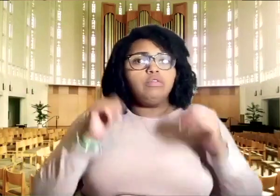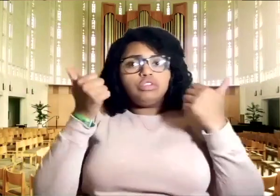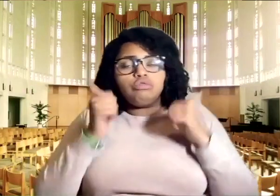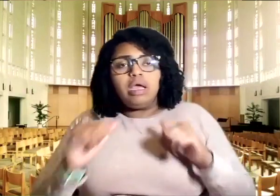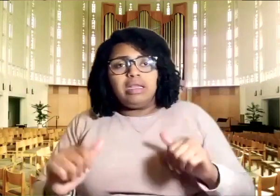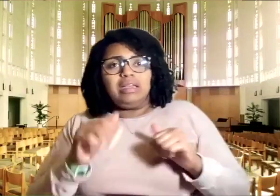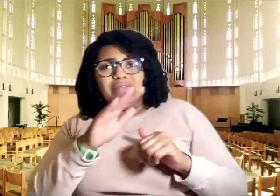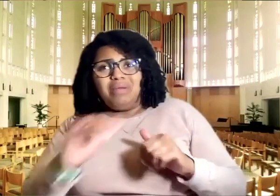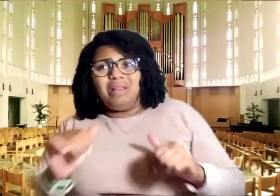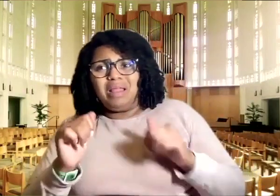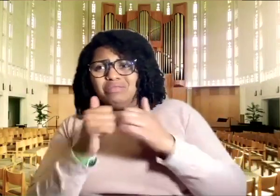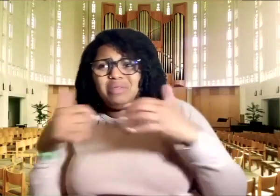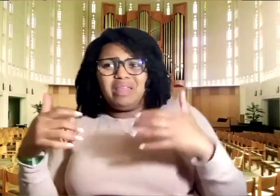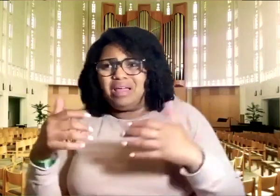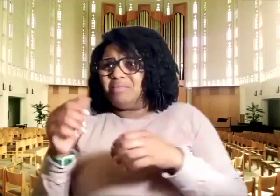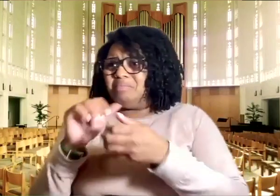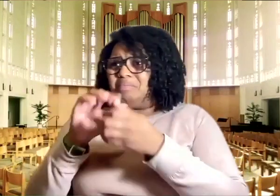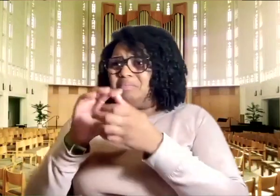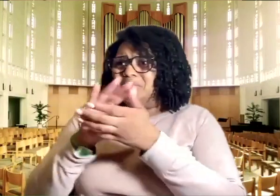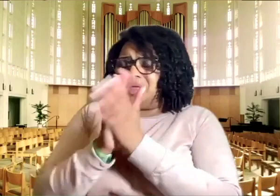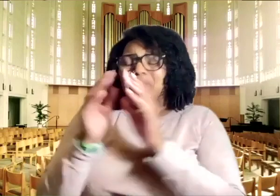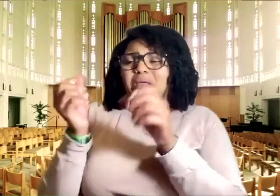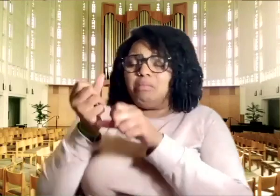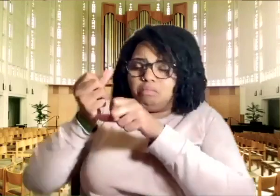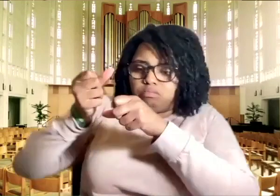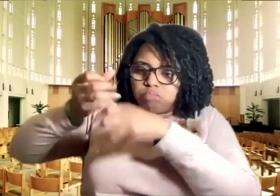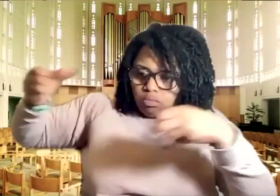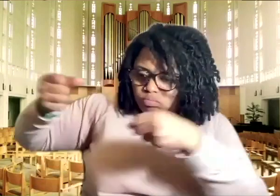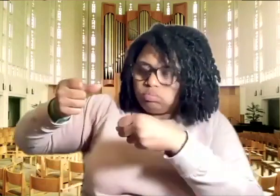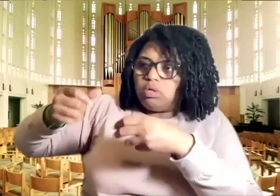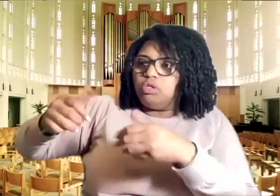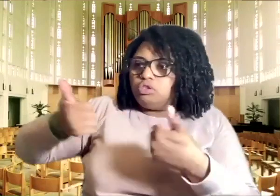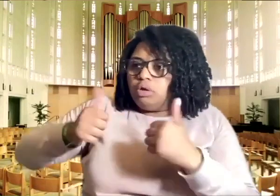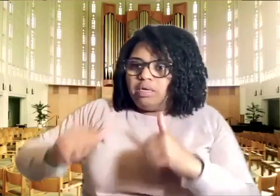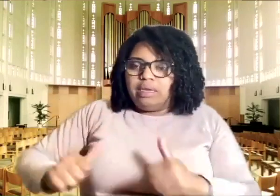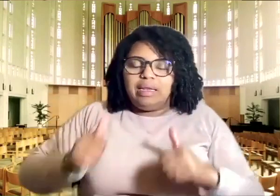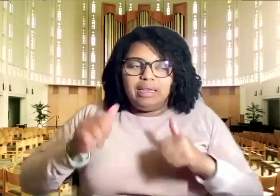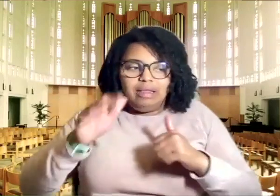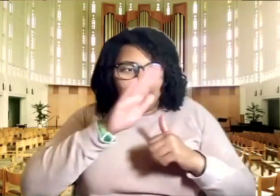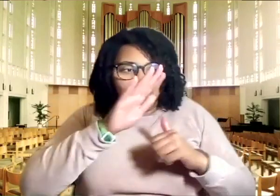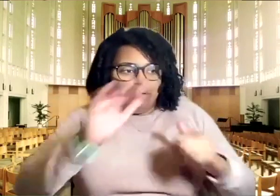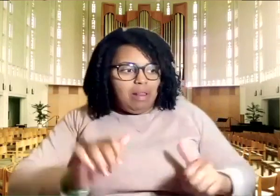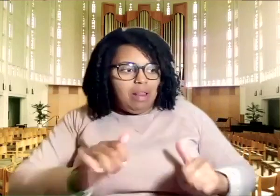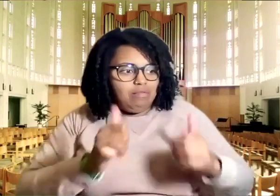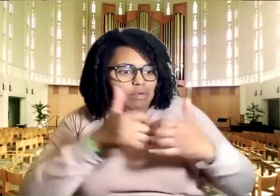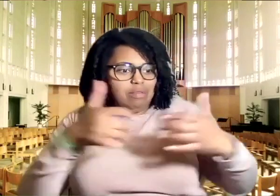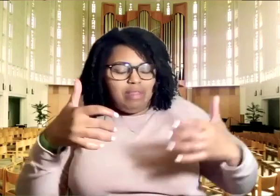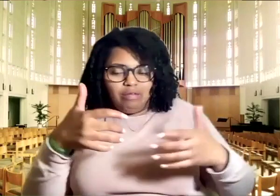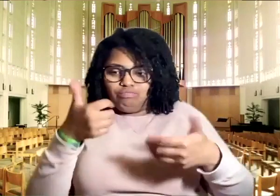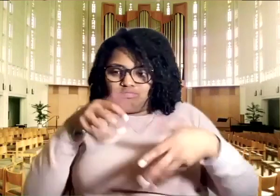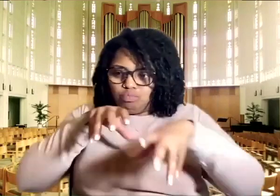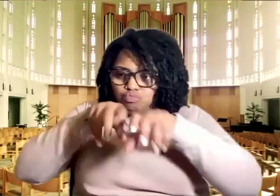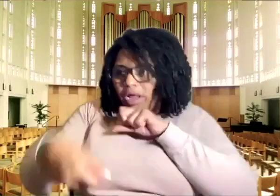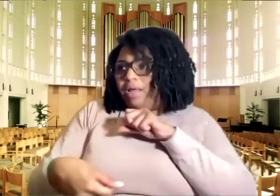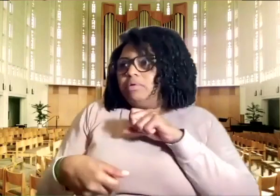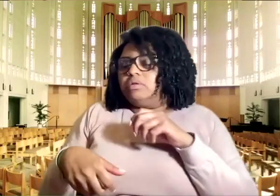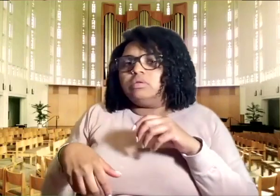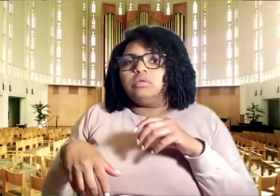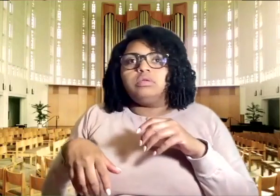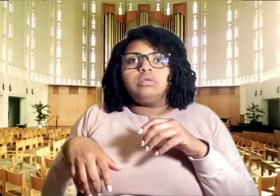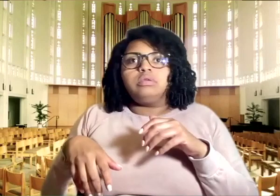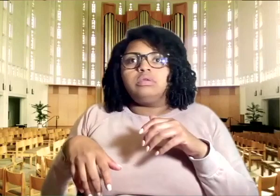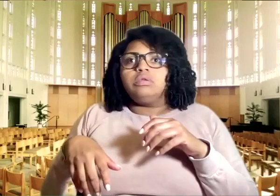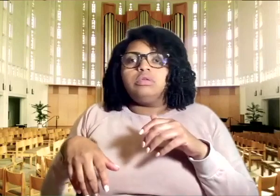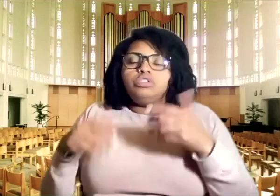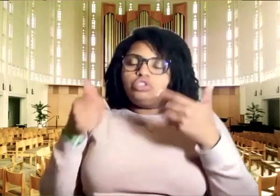getting bombed, just trying to live their lives without being raped, just trying to live their lives like